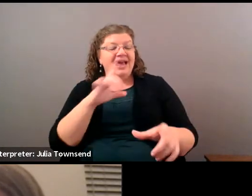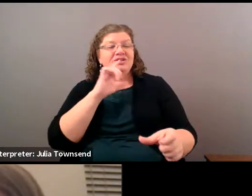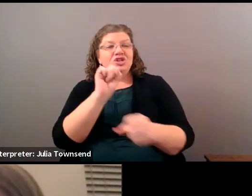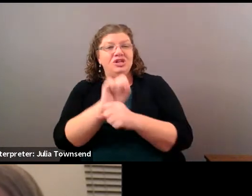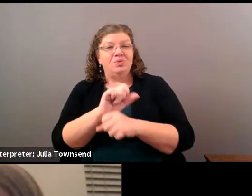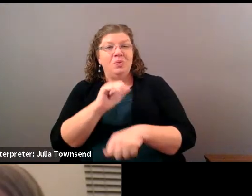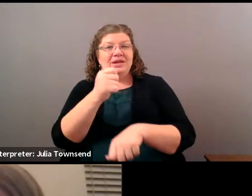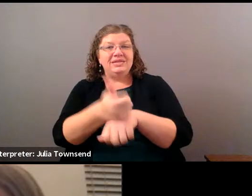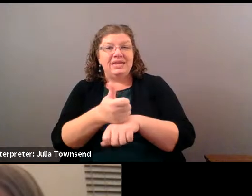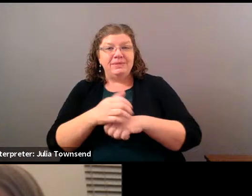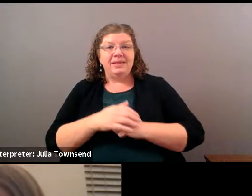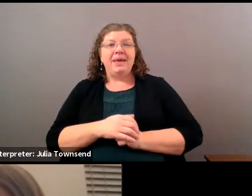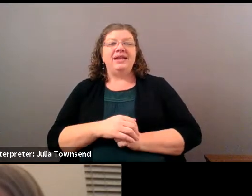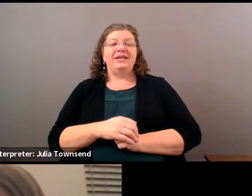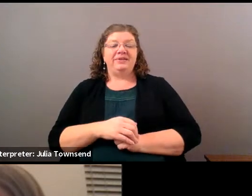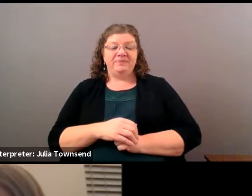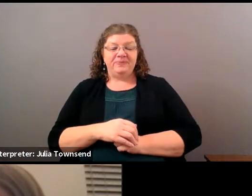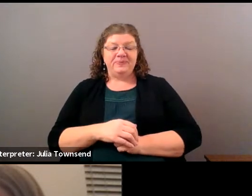implemented.